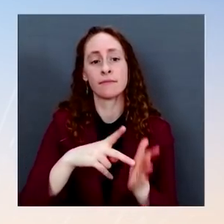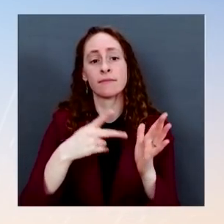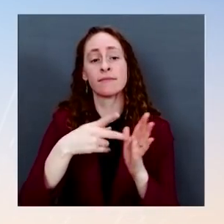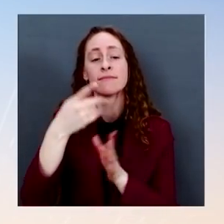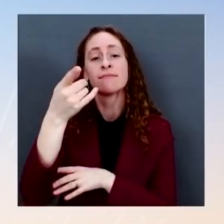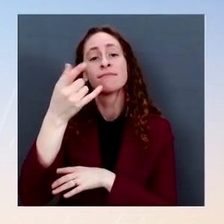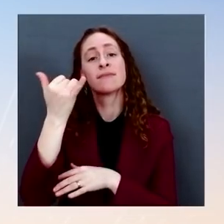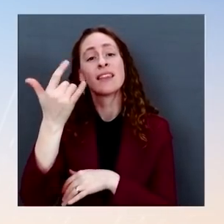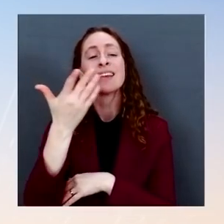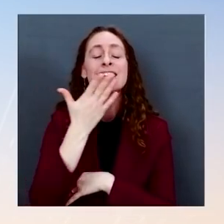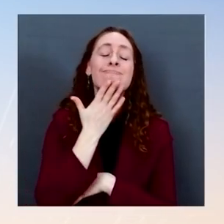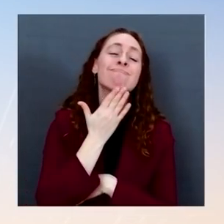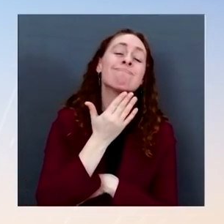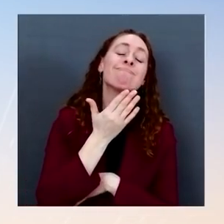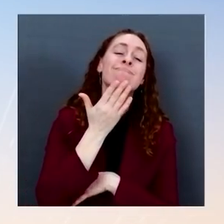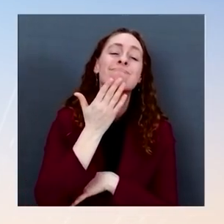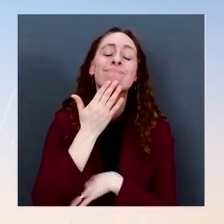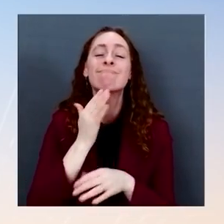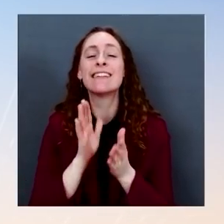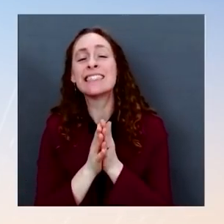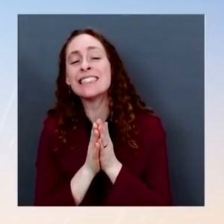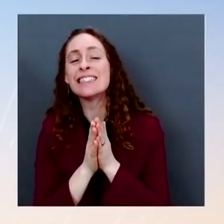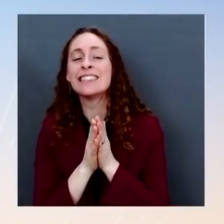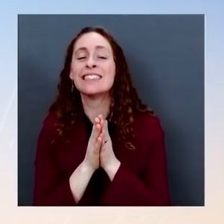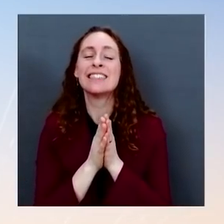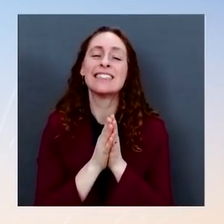to continue to convey the risks,